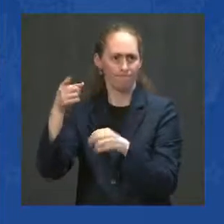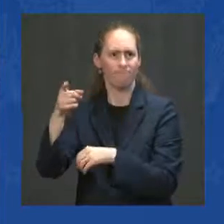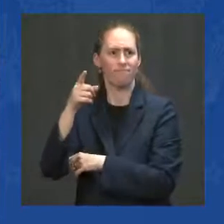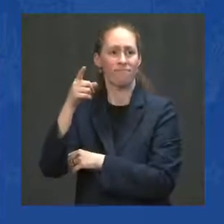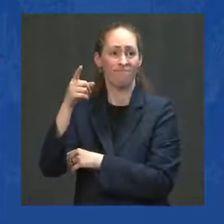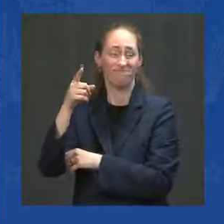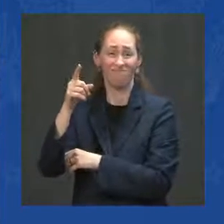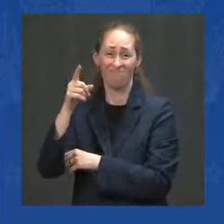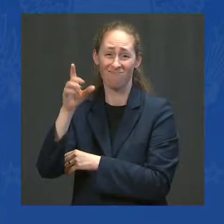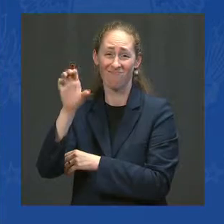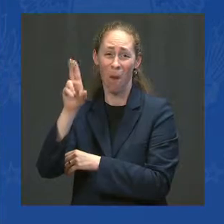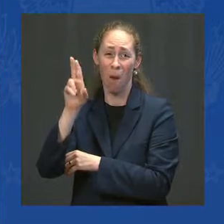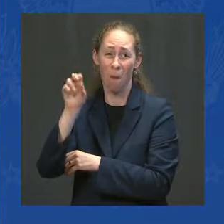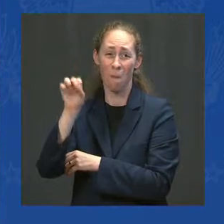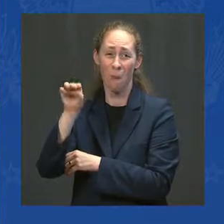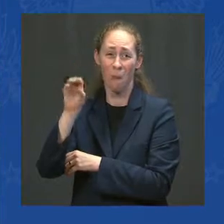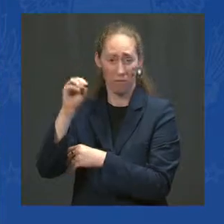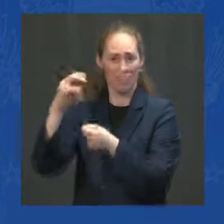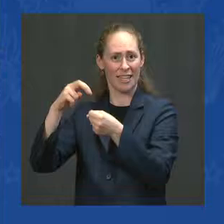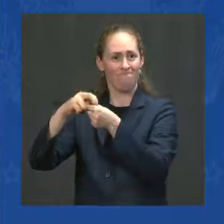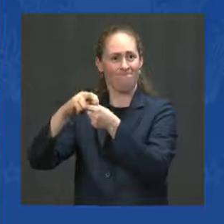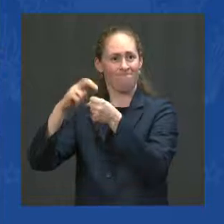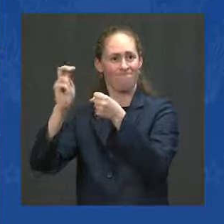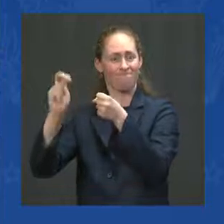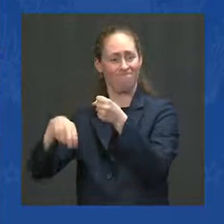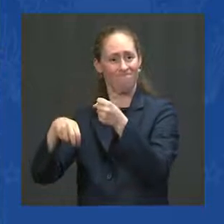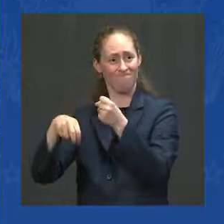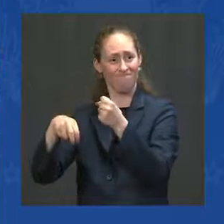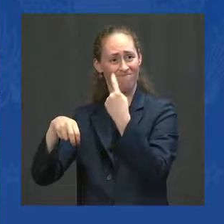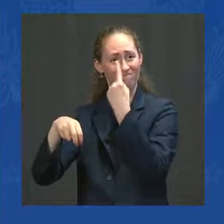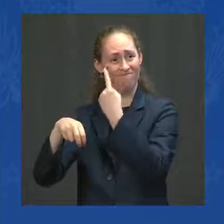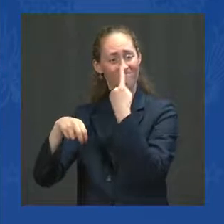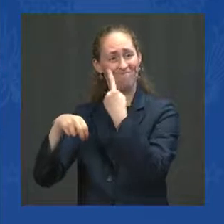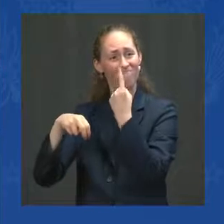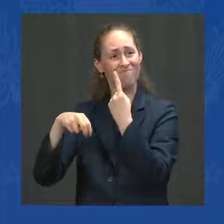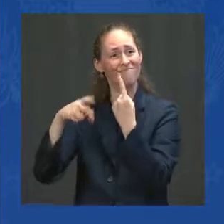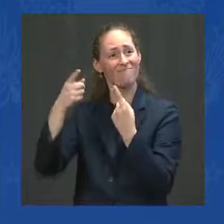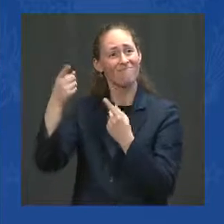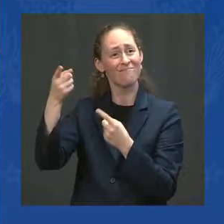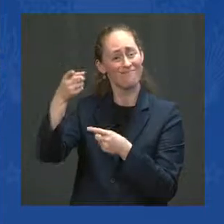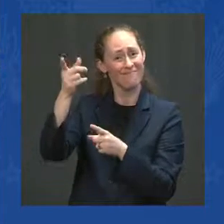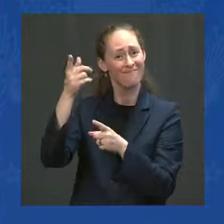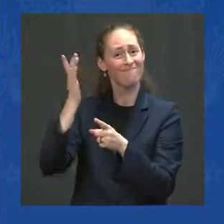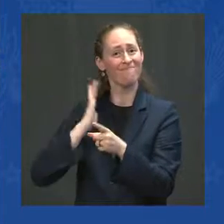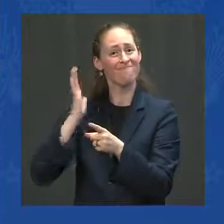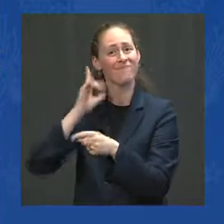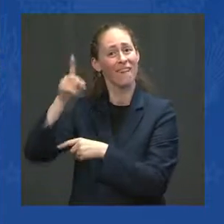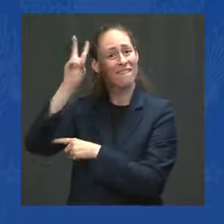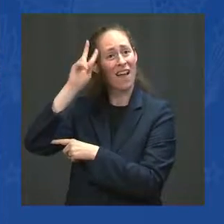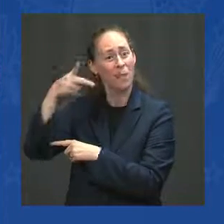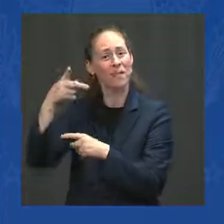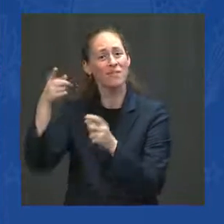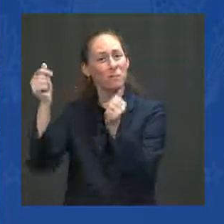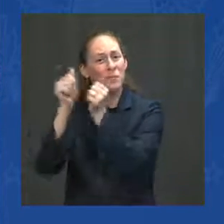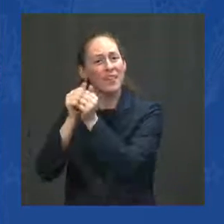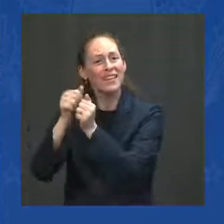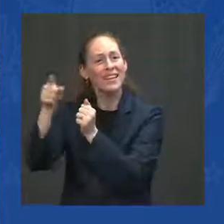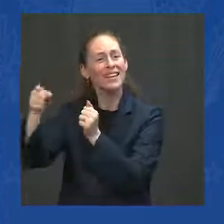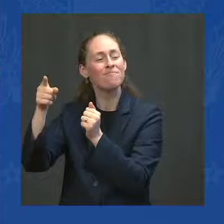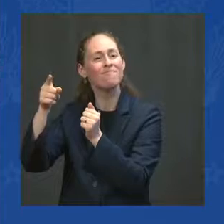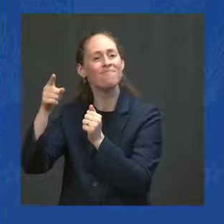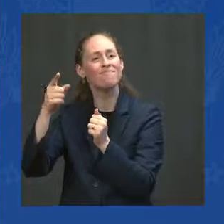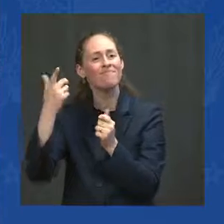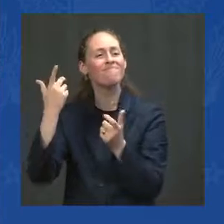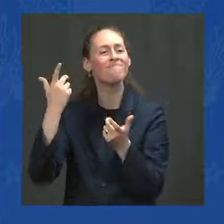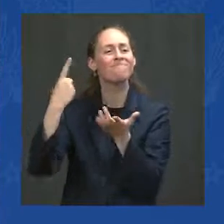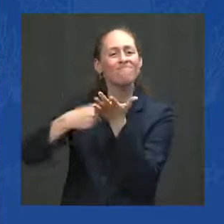he's resigning today. You had traveled New York with him when you were vice president to the launch of the reconstruction of LaGuardia. He was someone who supported